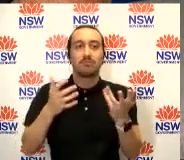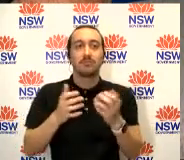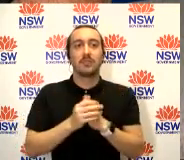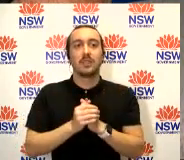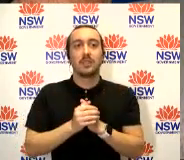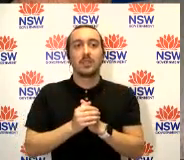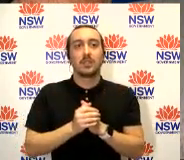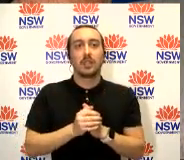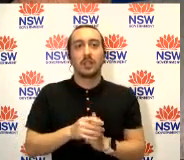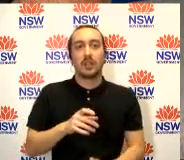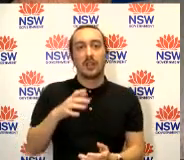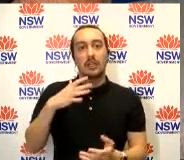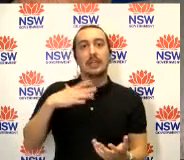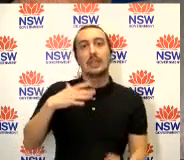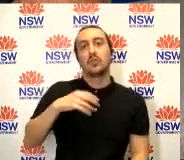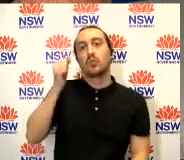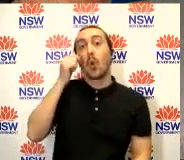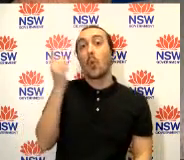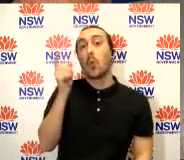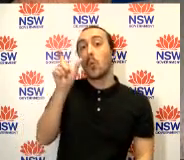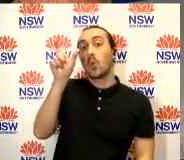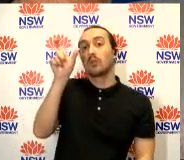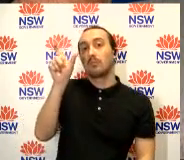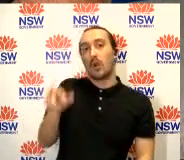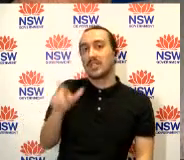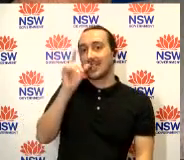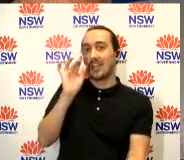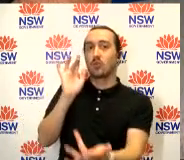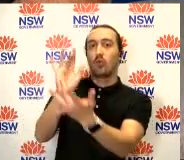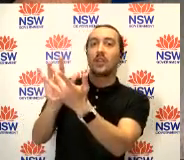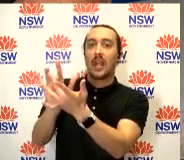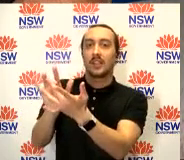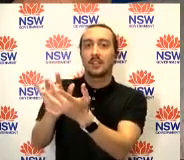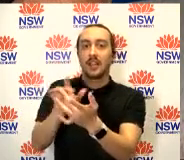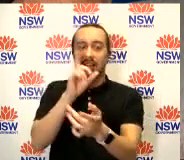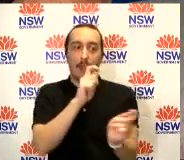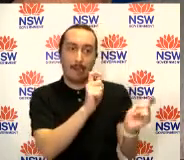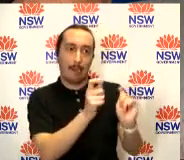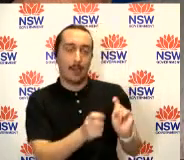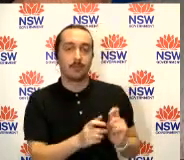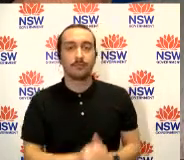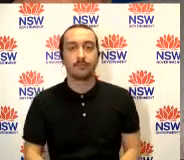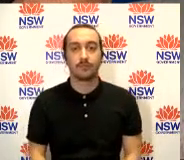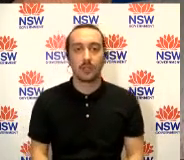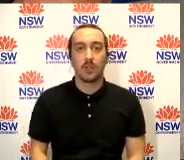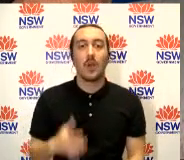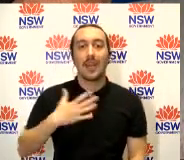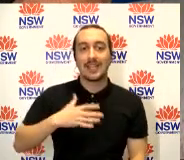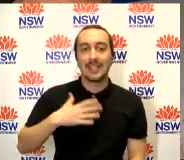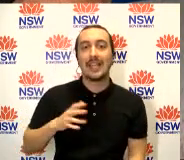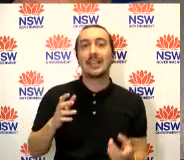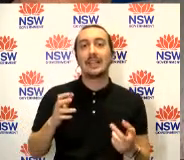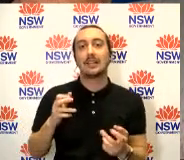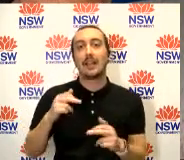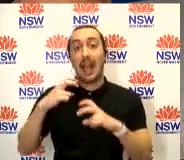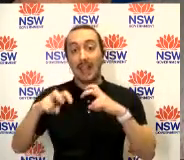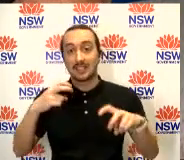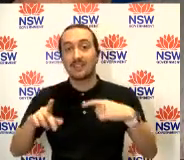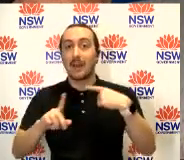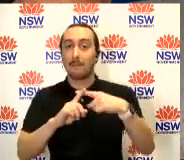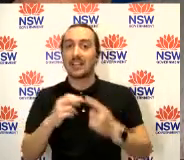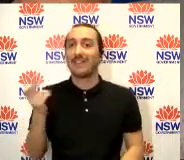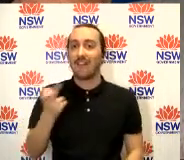contact to deal with the issue for them so they don't try and fix it themselves on the fly, it will go a long way. Active and available supervision. Yes. It's probably a big takeaway